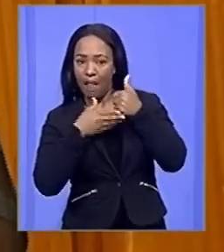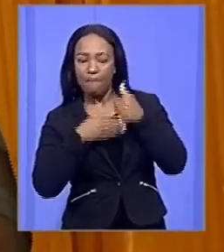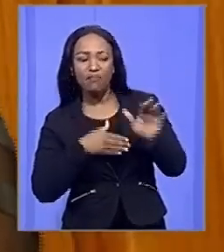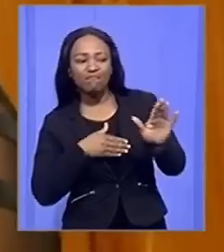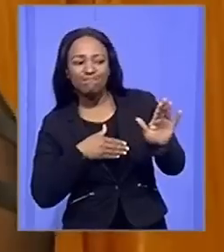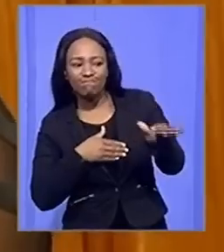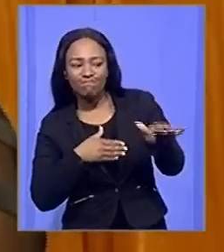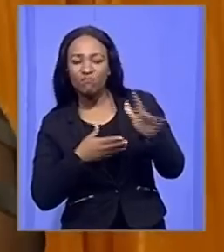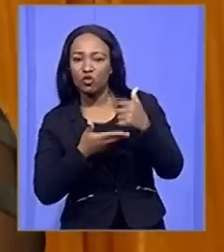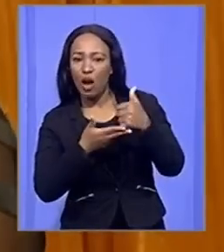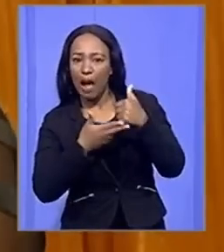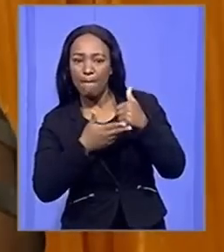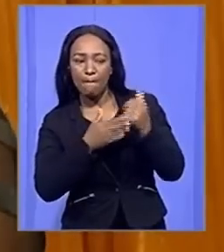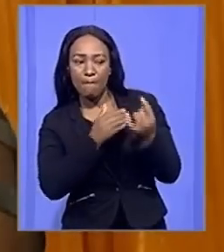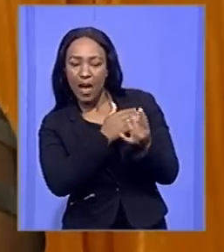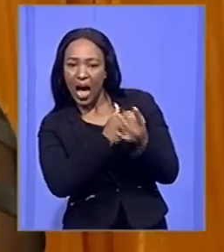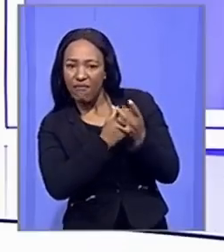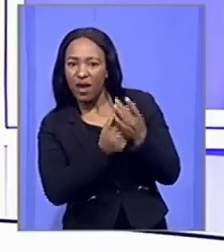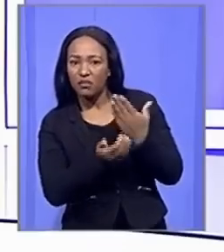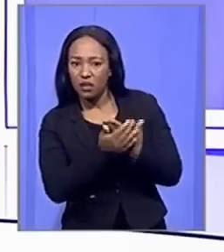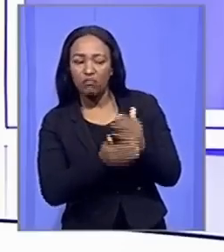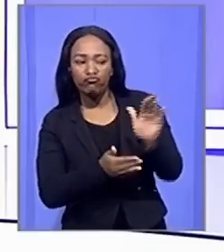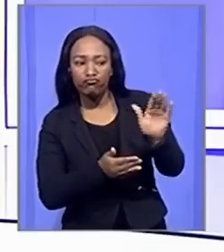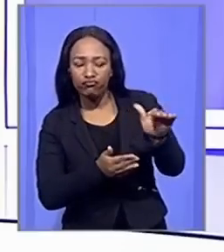advice from different people.